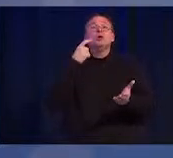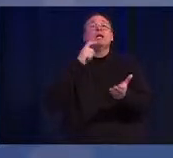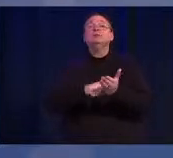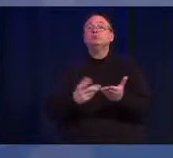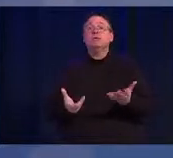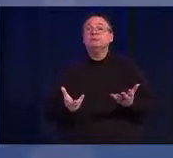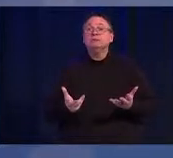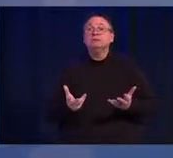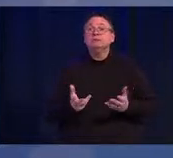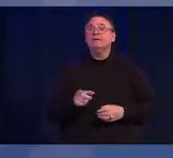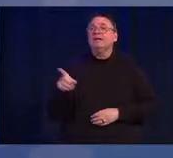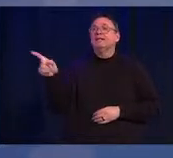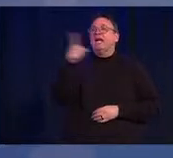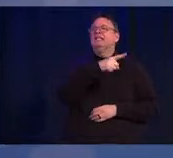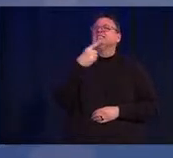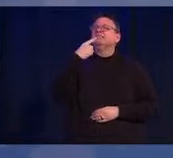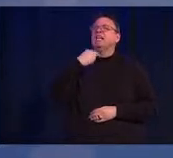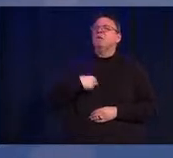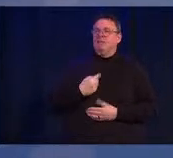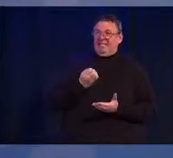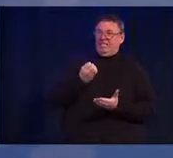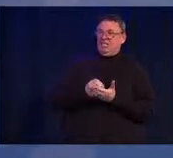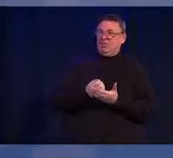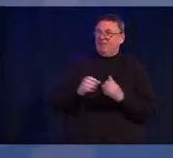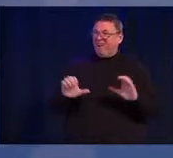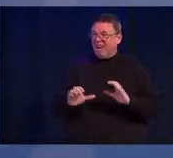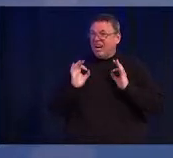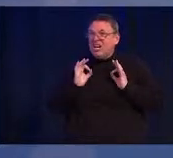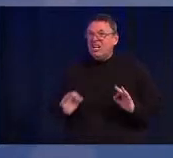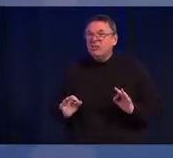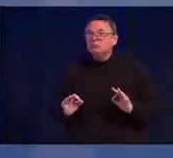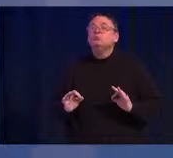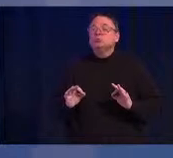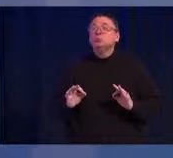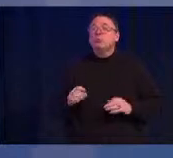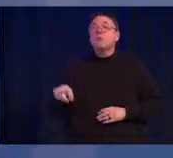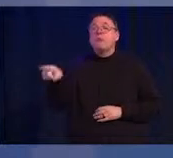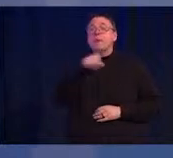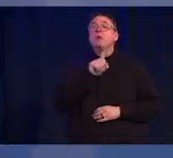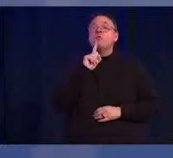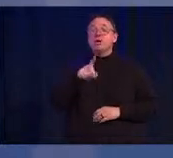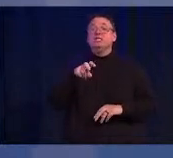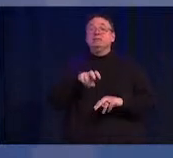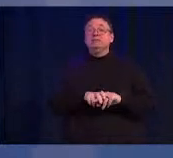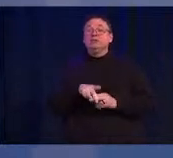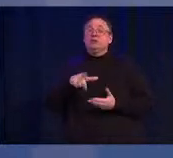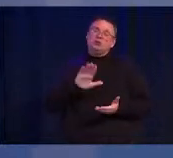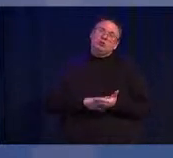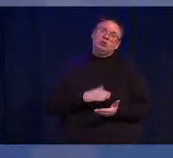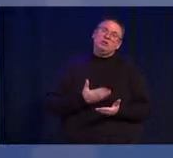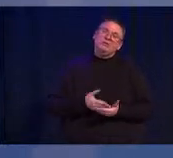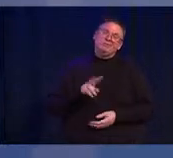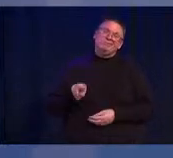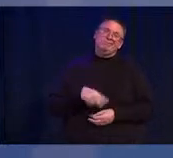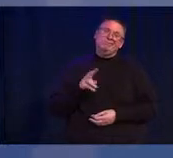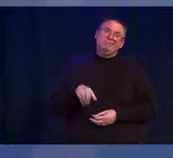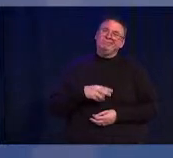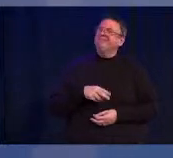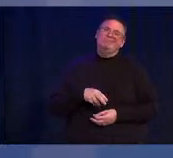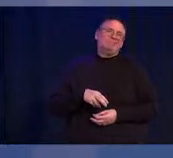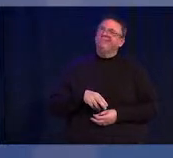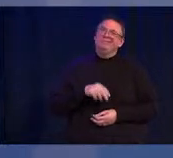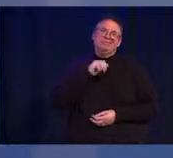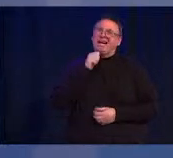telling us that the economy is doing great, but when you sit down at your kitchen table, you probably know that that's not the life that you're